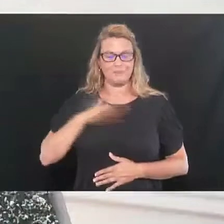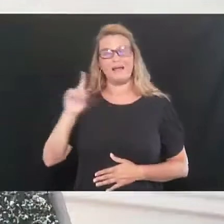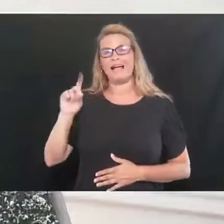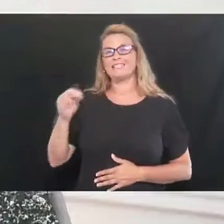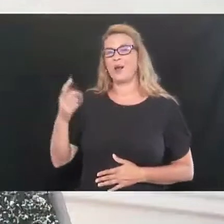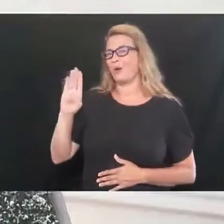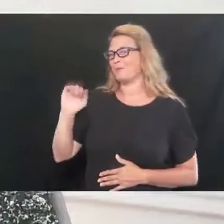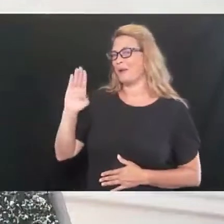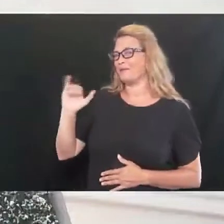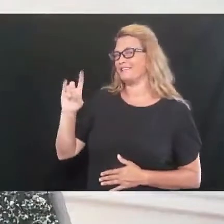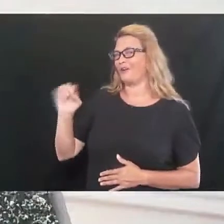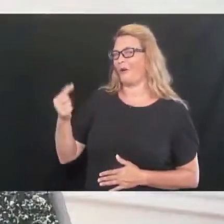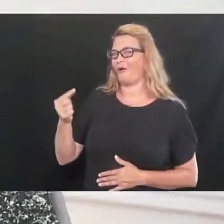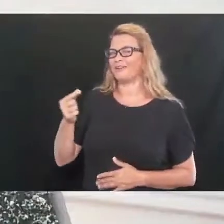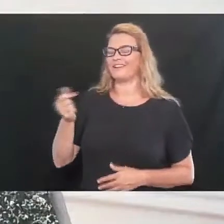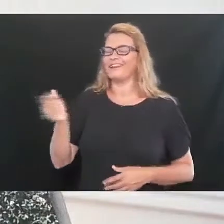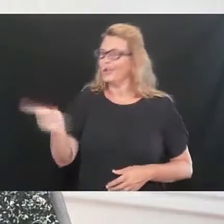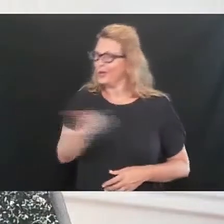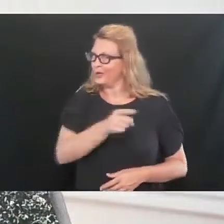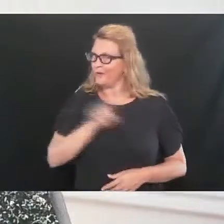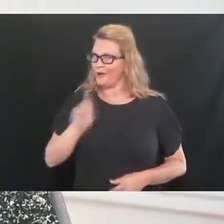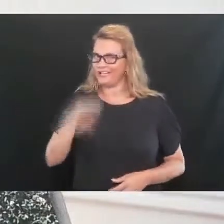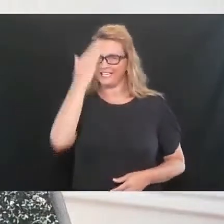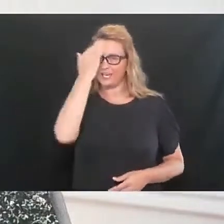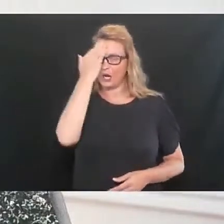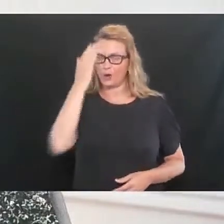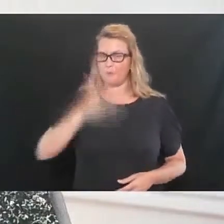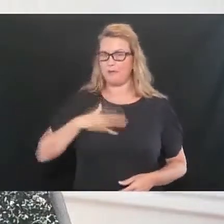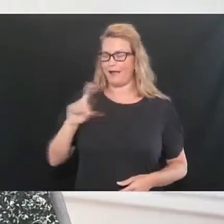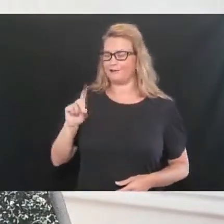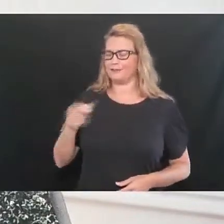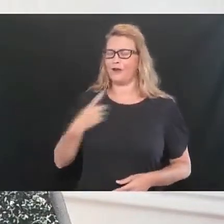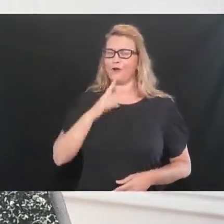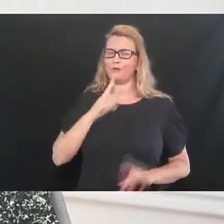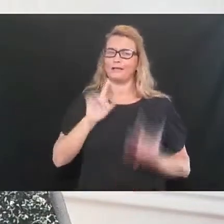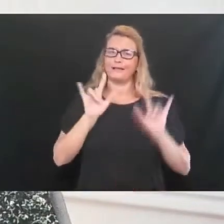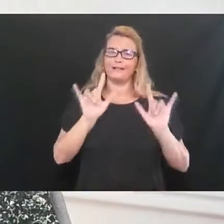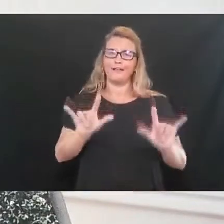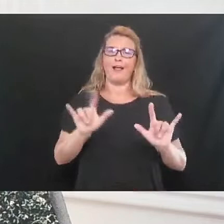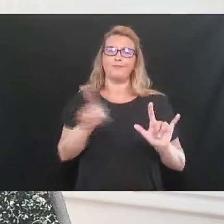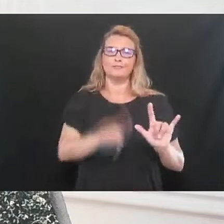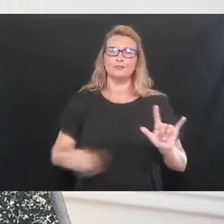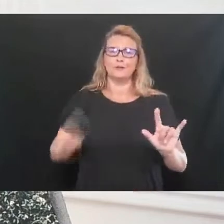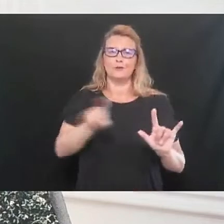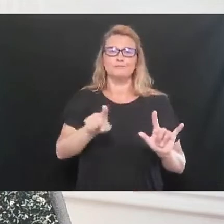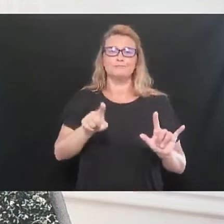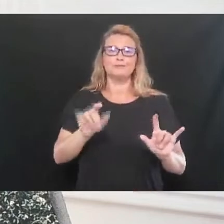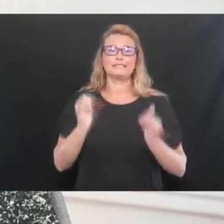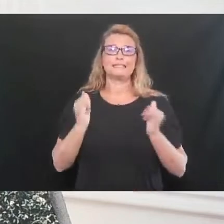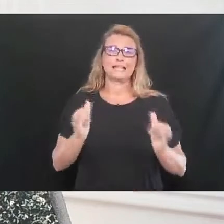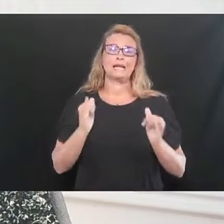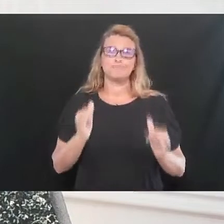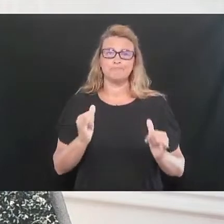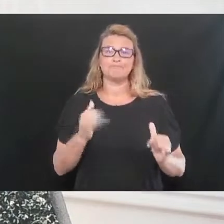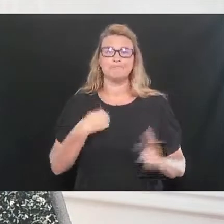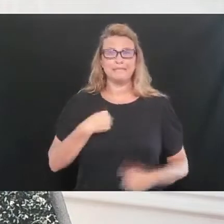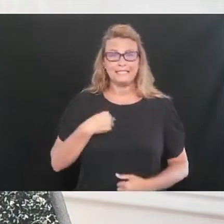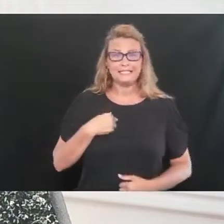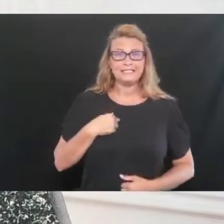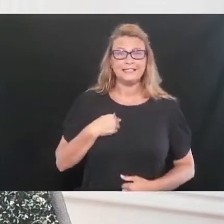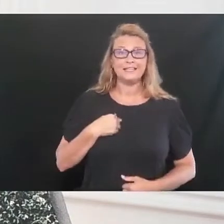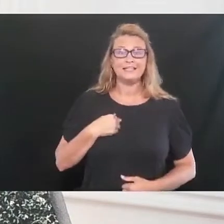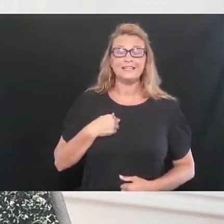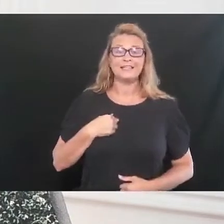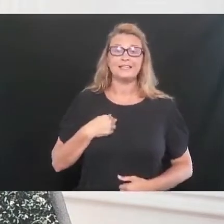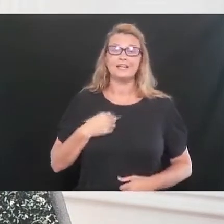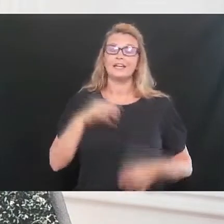make sure everybody knows that she loves you and just like I love you and try to stay